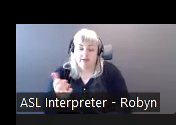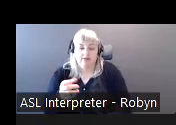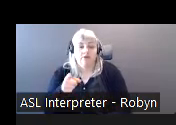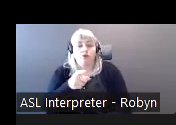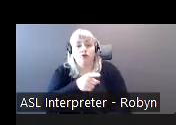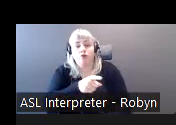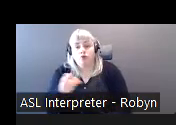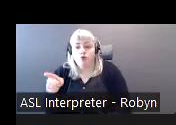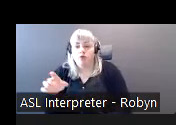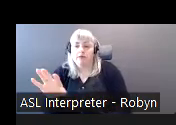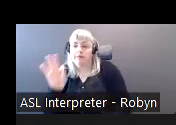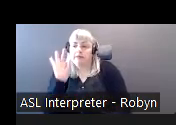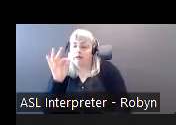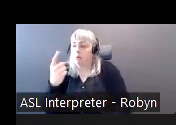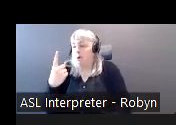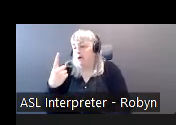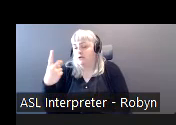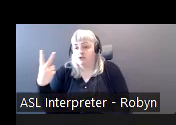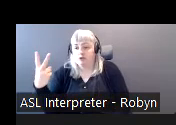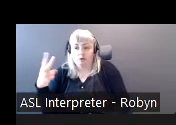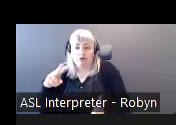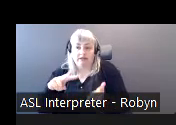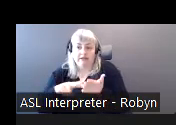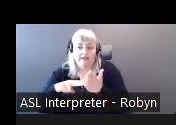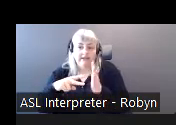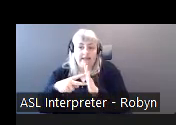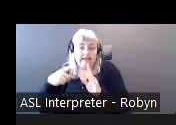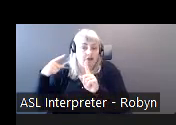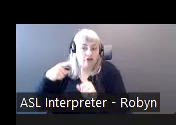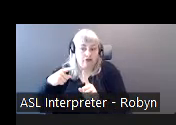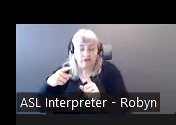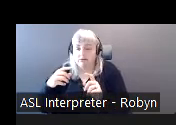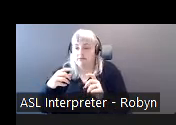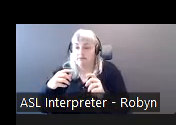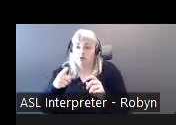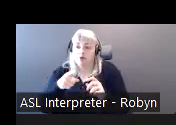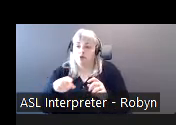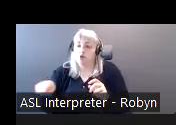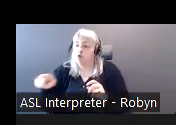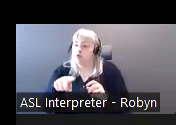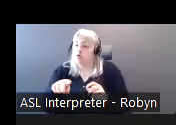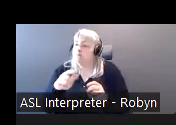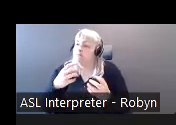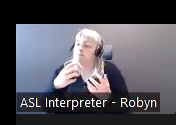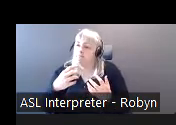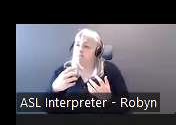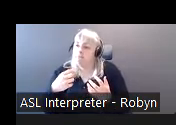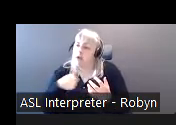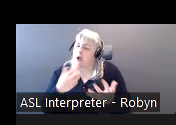from today's workshop that you might want to implement or be curious about in your